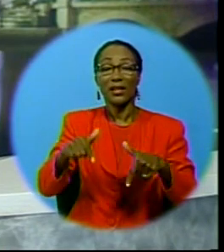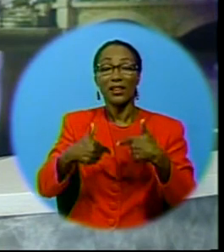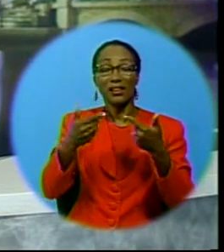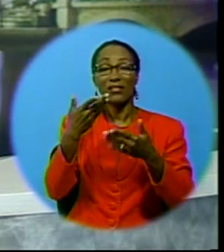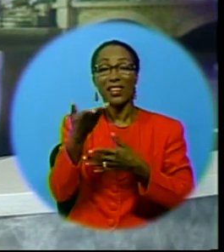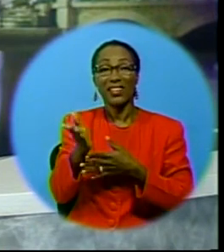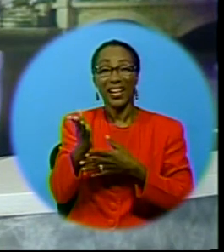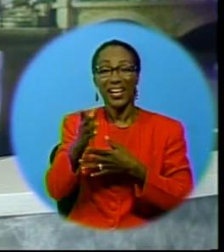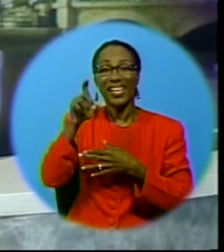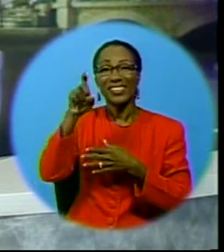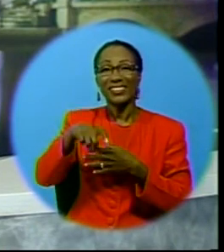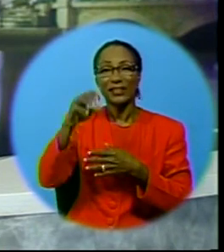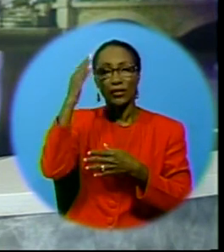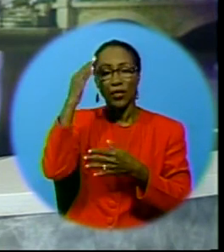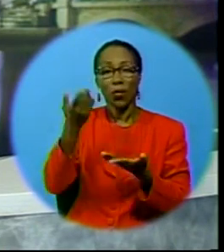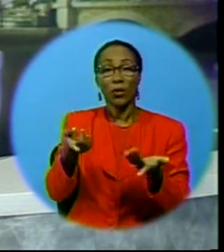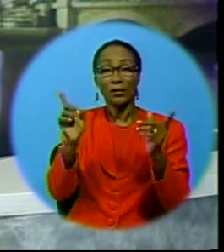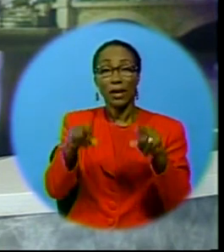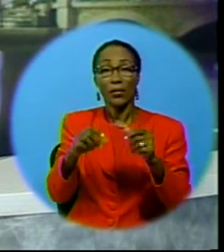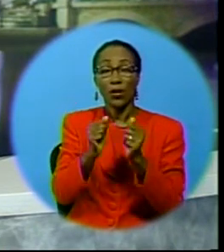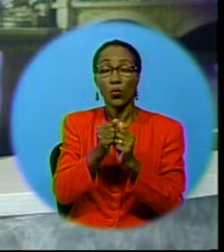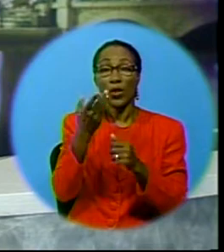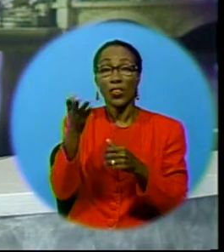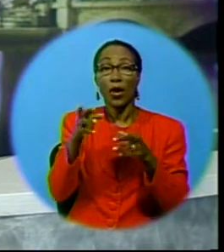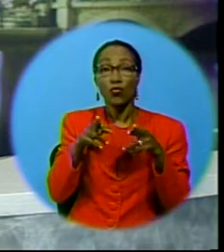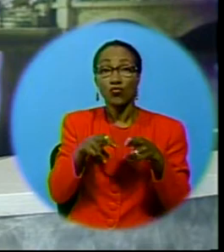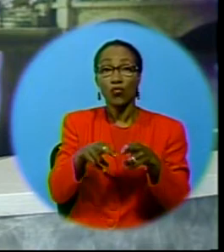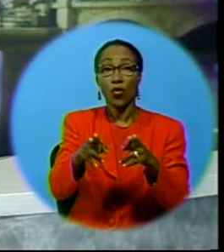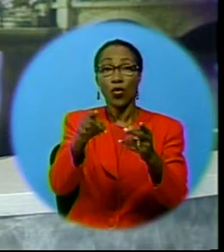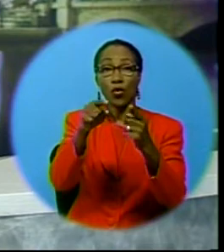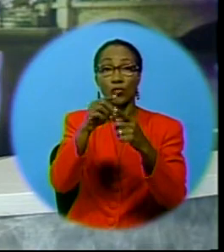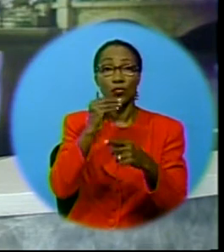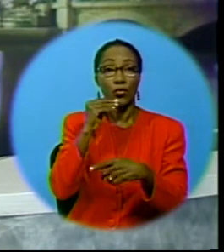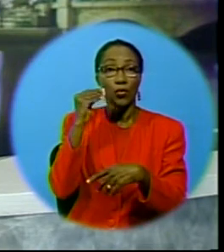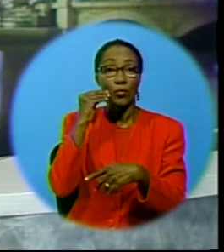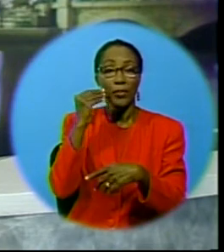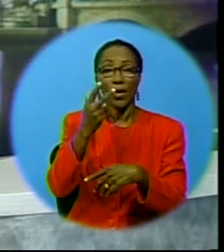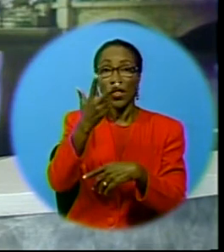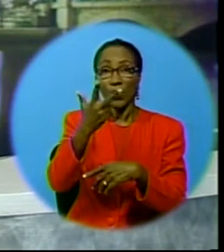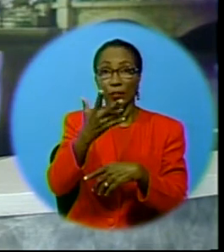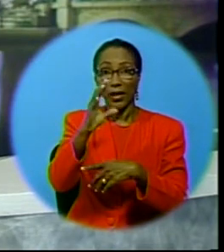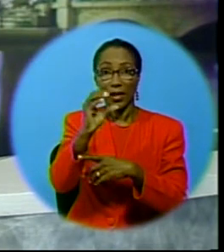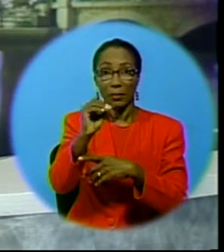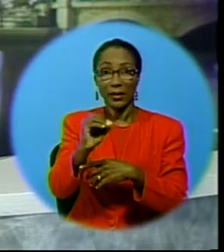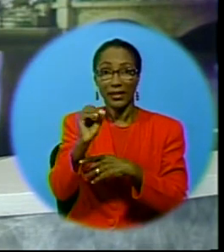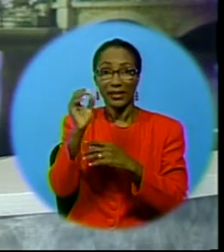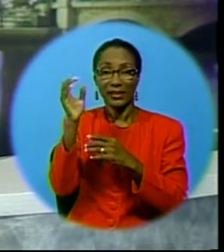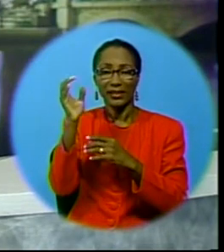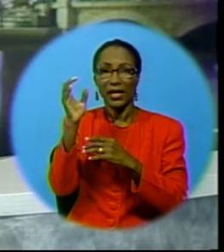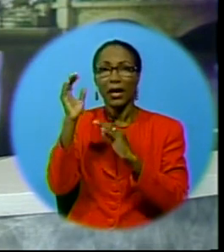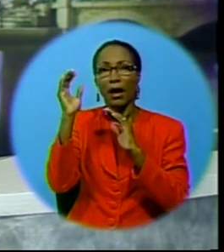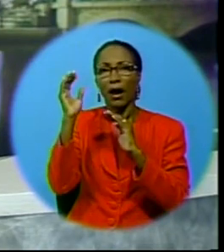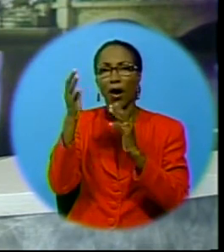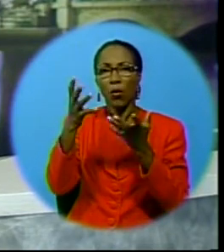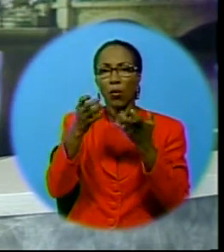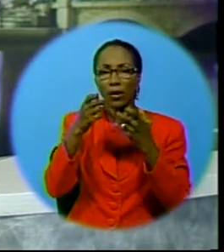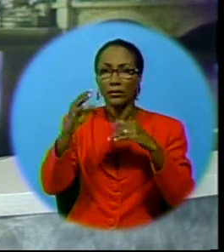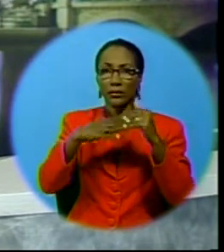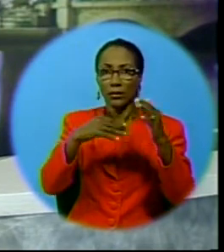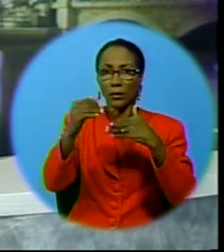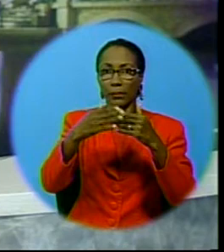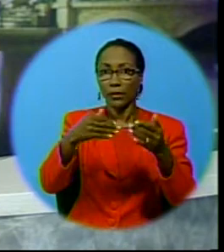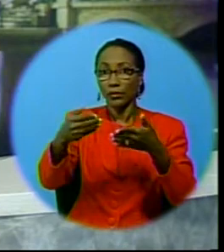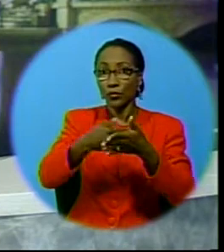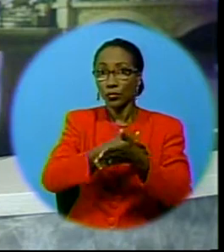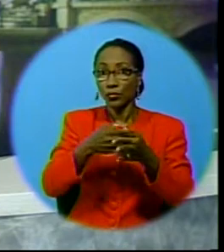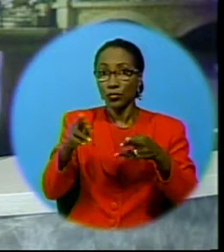has been abandoned. The St. Andrew MP says 3 construction companies have expressed an interest in constructing a new road, but to